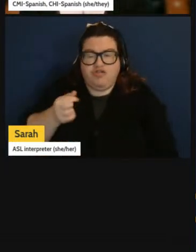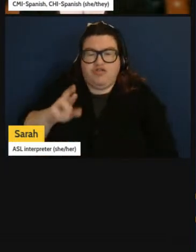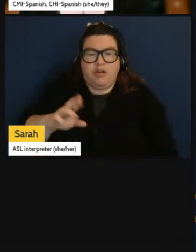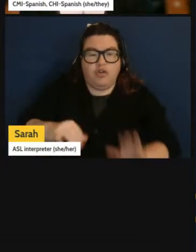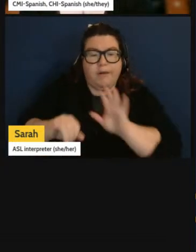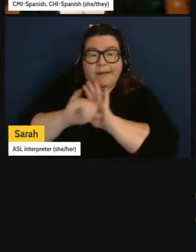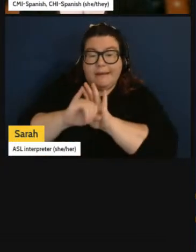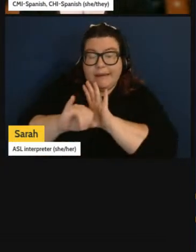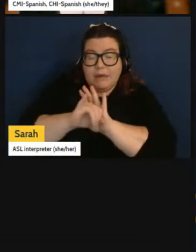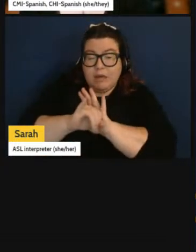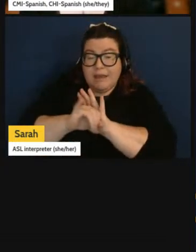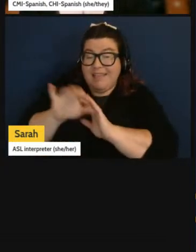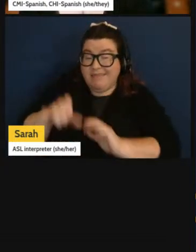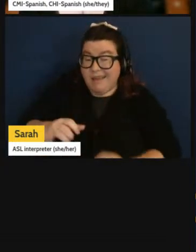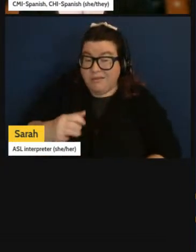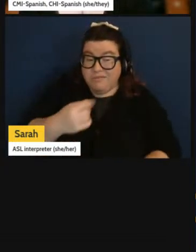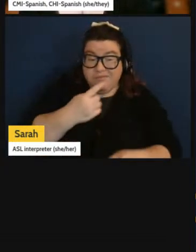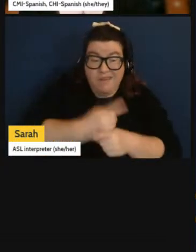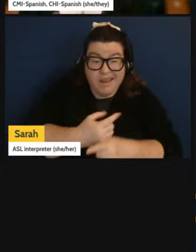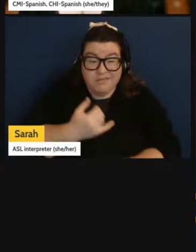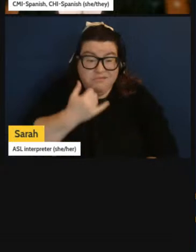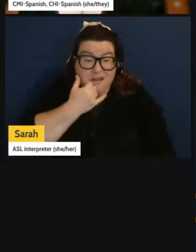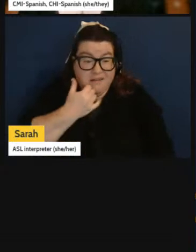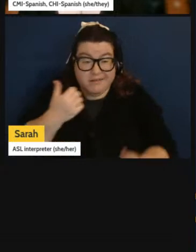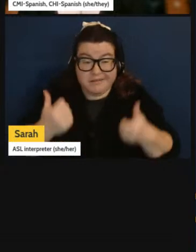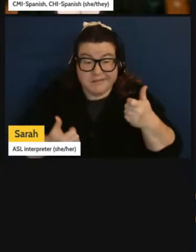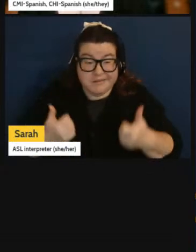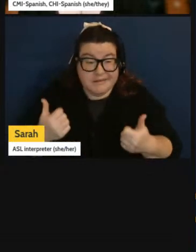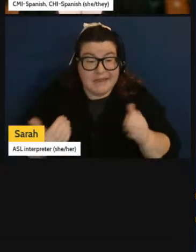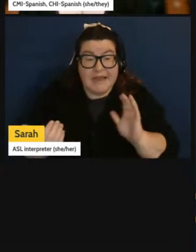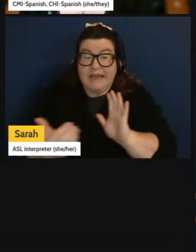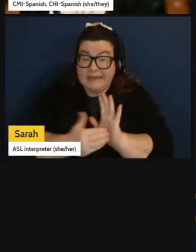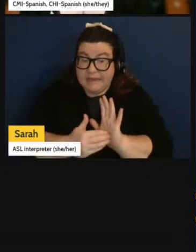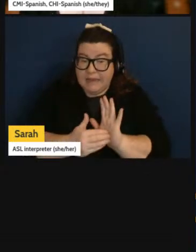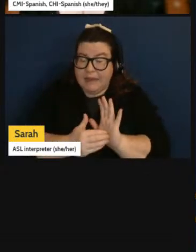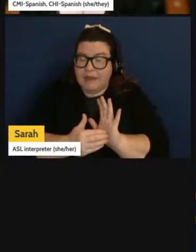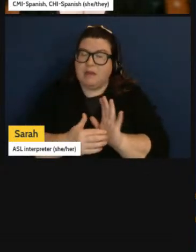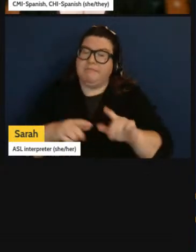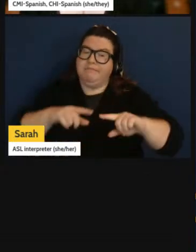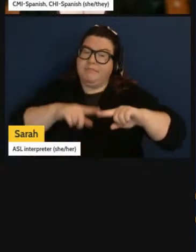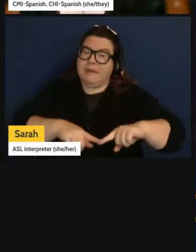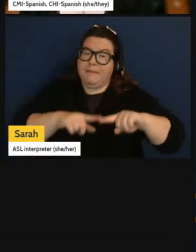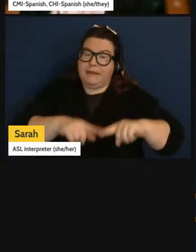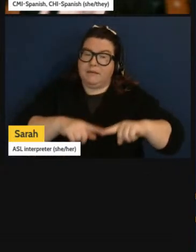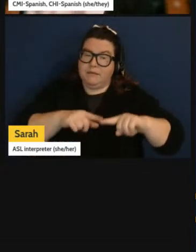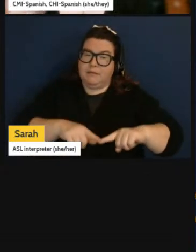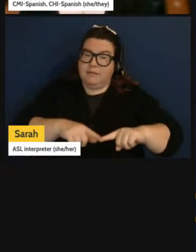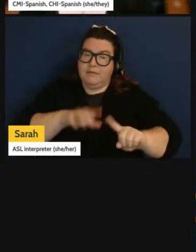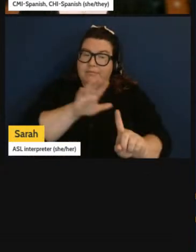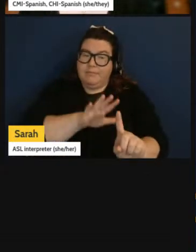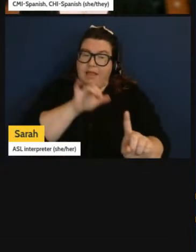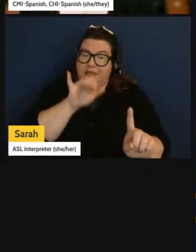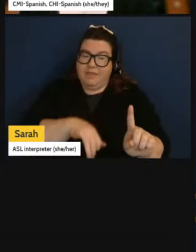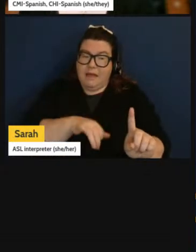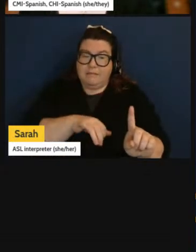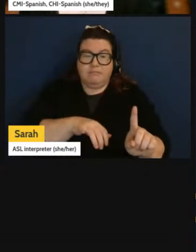identity. Is this incorrect? Again, I would say that this really depends on that different